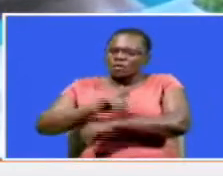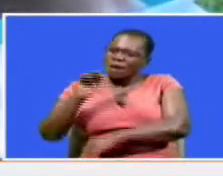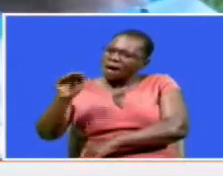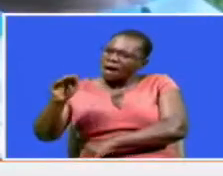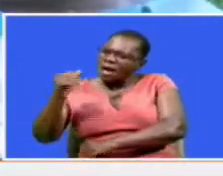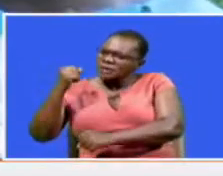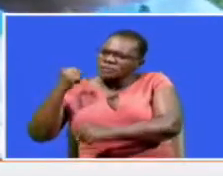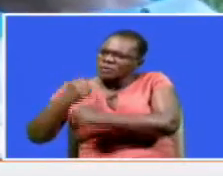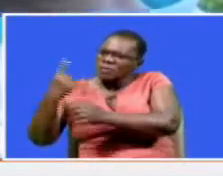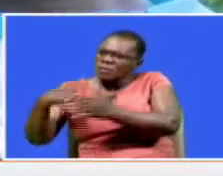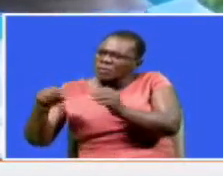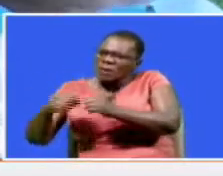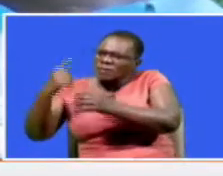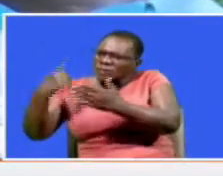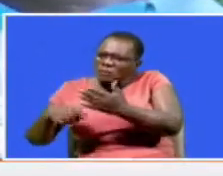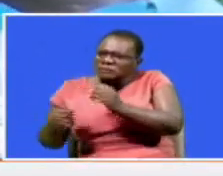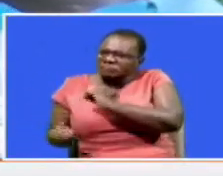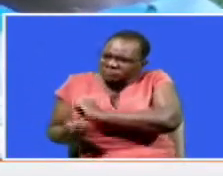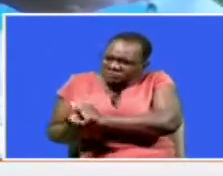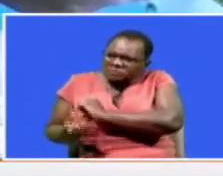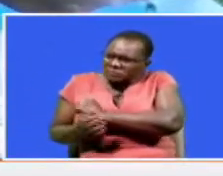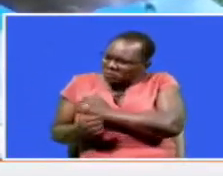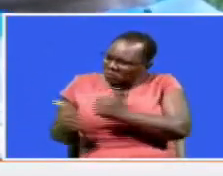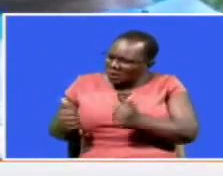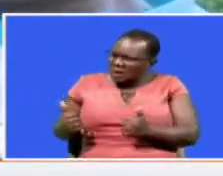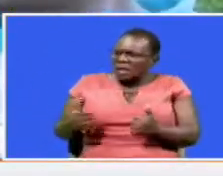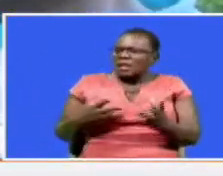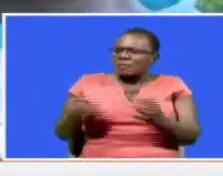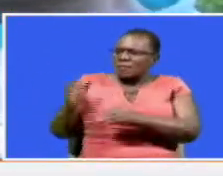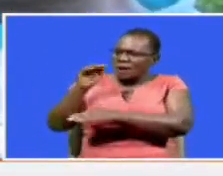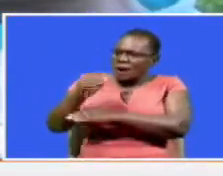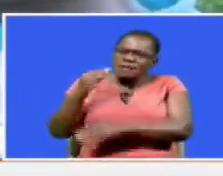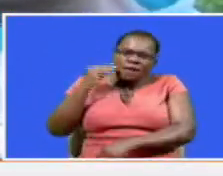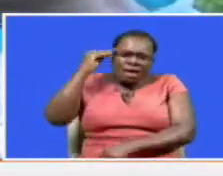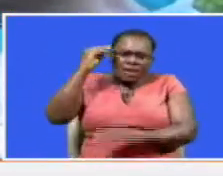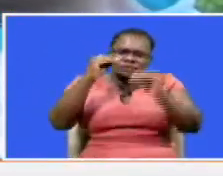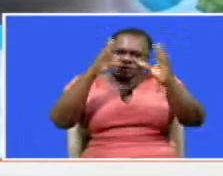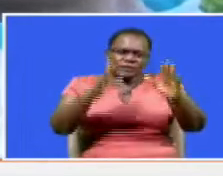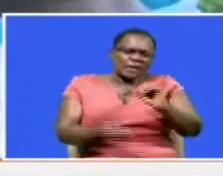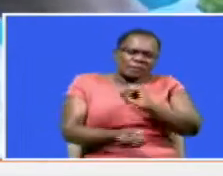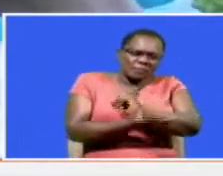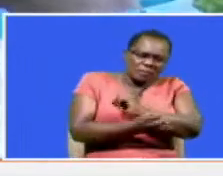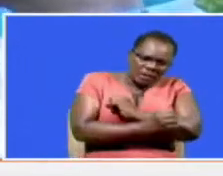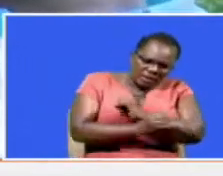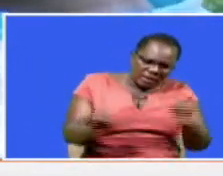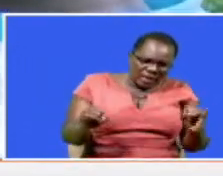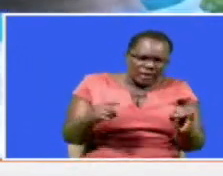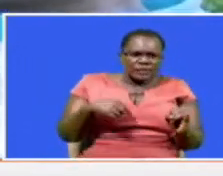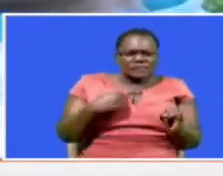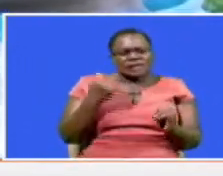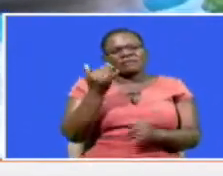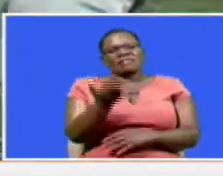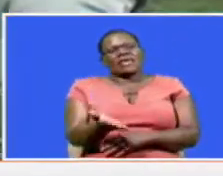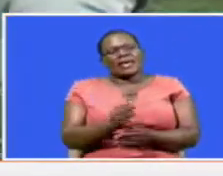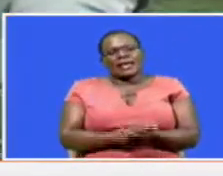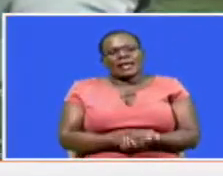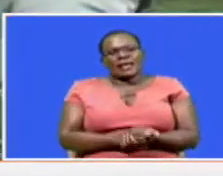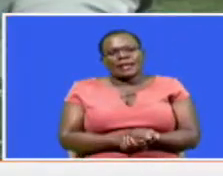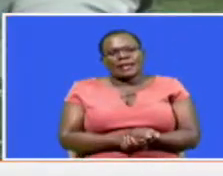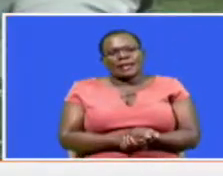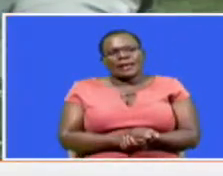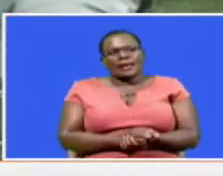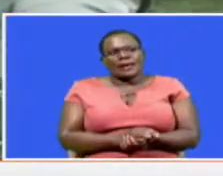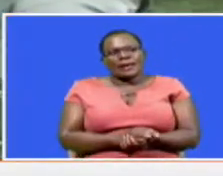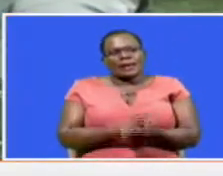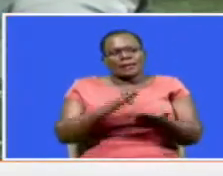Wakatuuliza what happened, tukawaelezea. Wakaenda wakauliza dimisa what happened, akaeleza. So sisi tulishikwa hapo tu. The duo